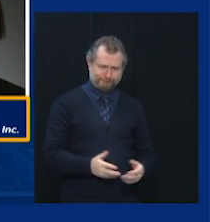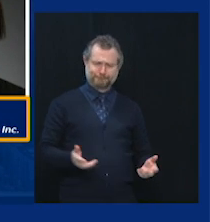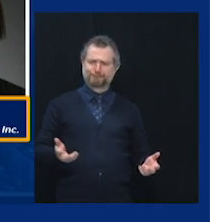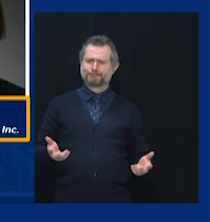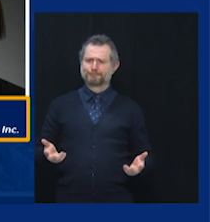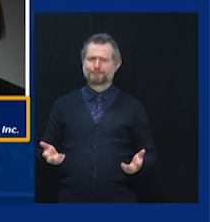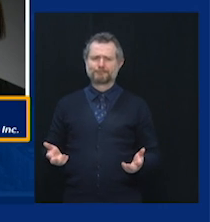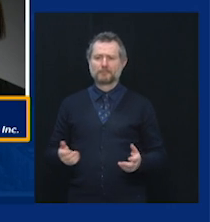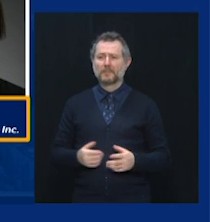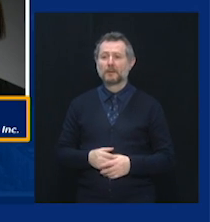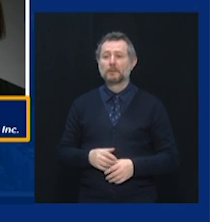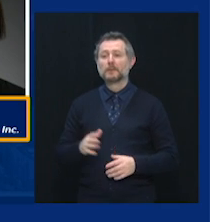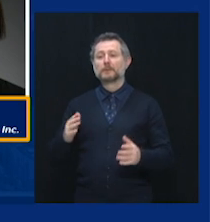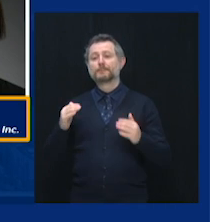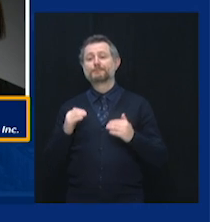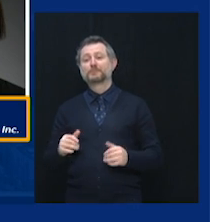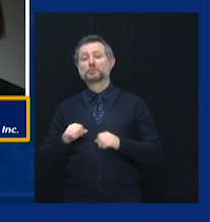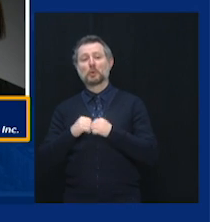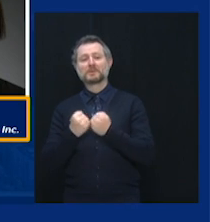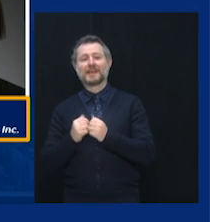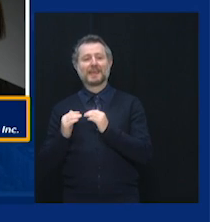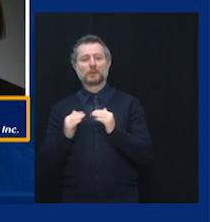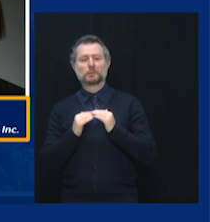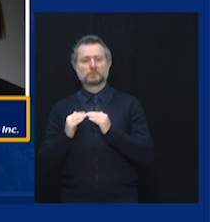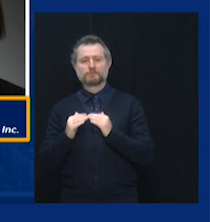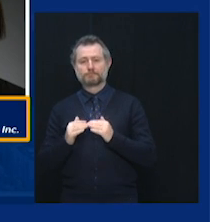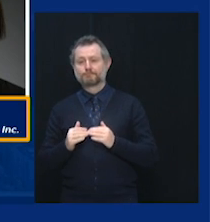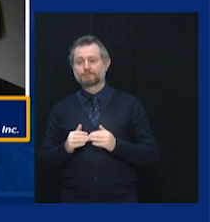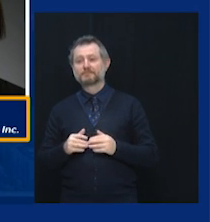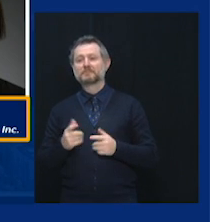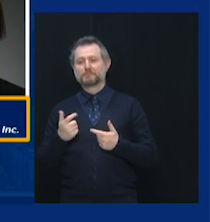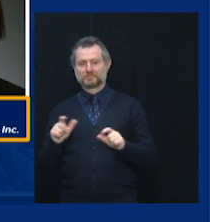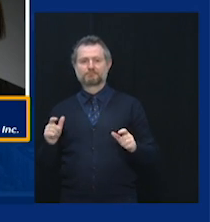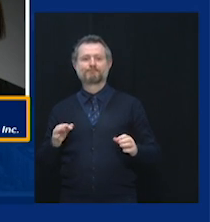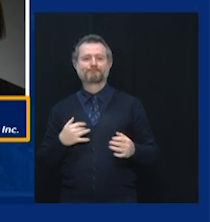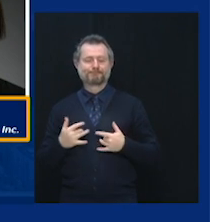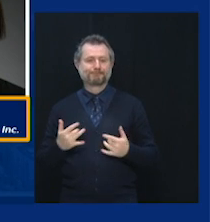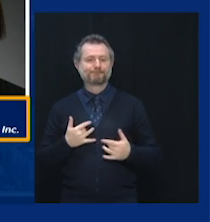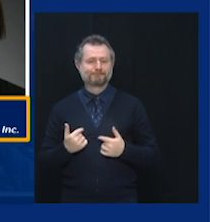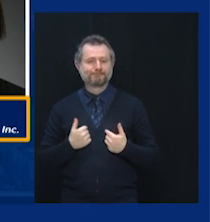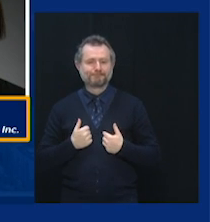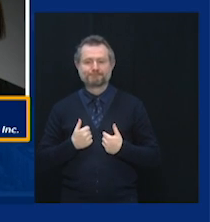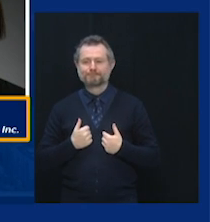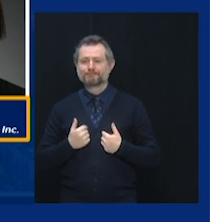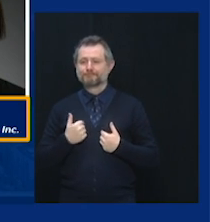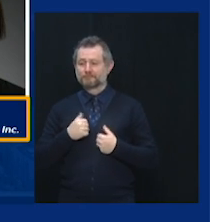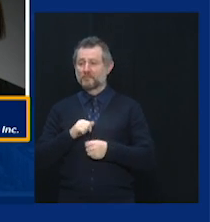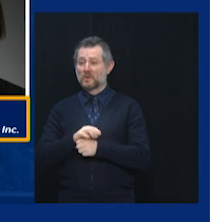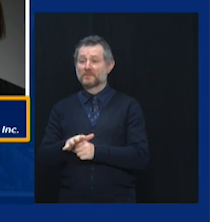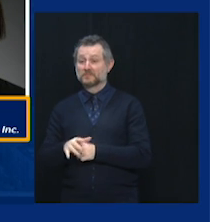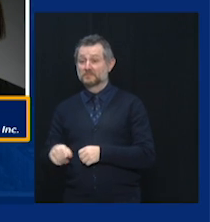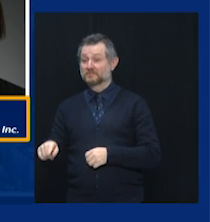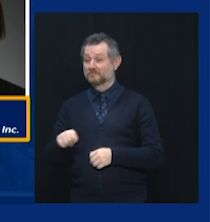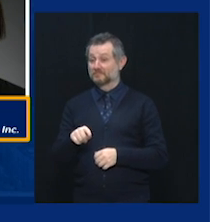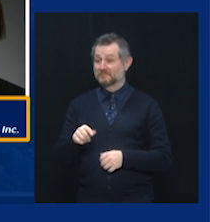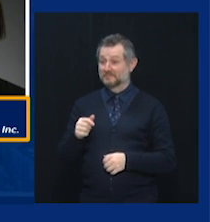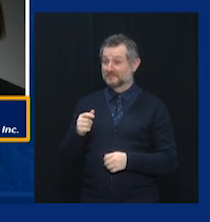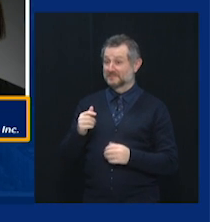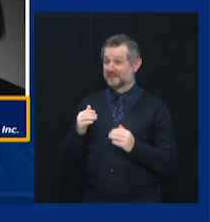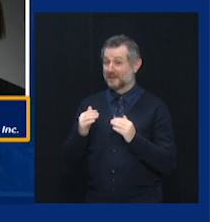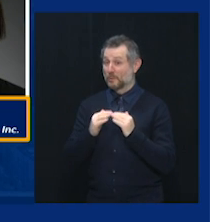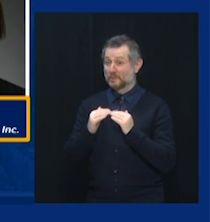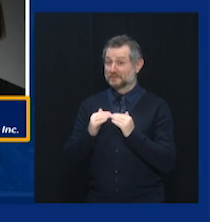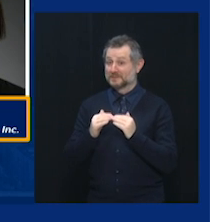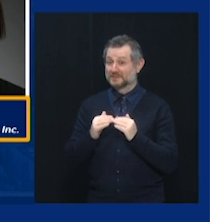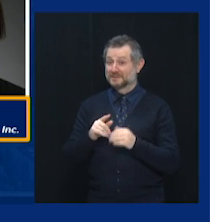Social equity is also a pressing issue. We have a COVID-19 equity task force. We want to make sure